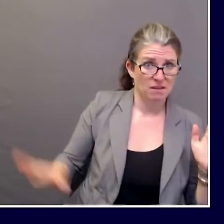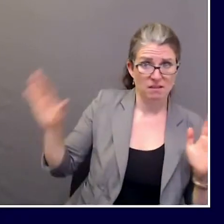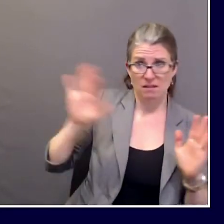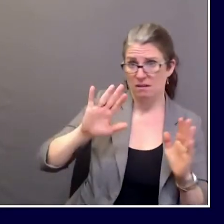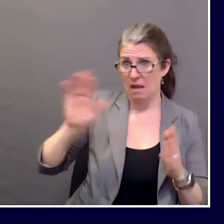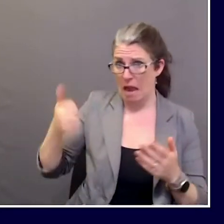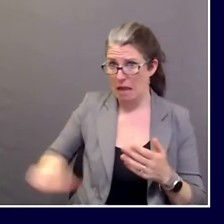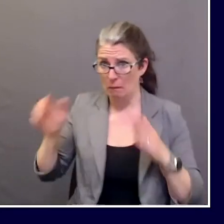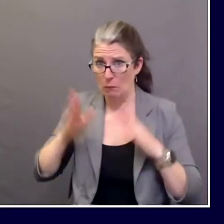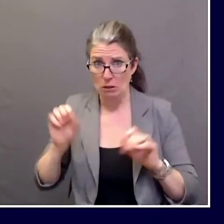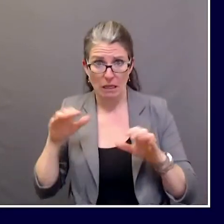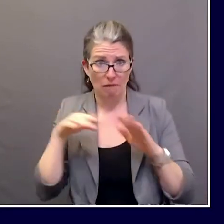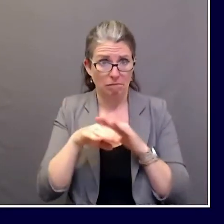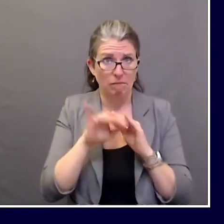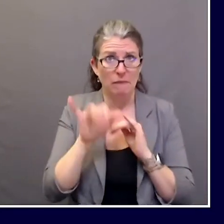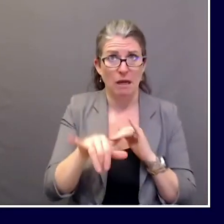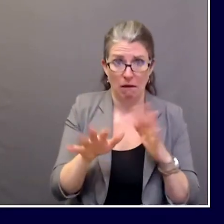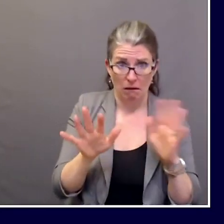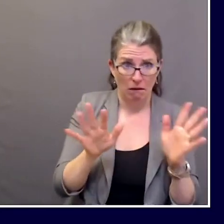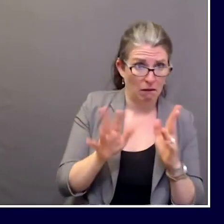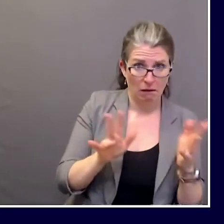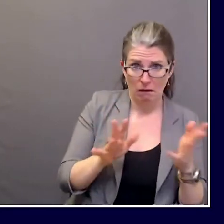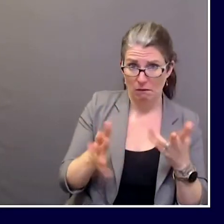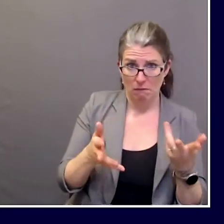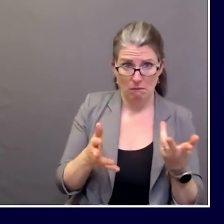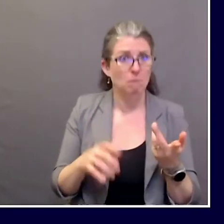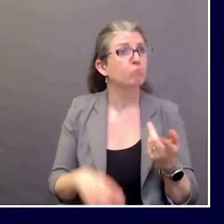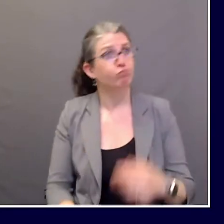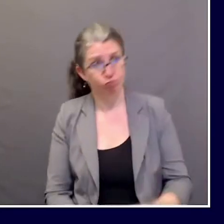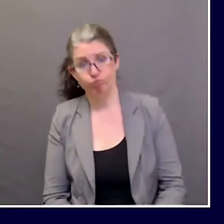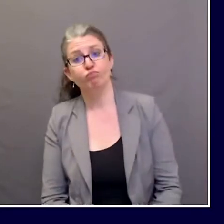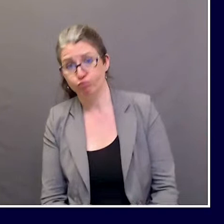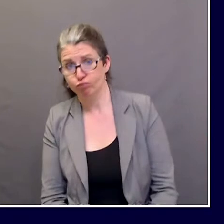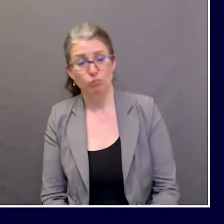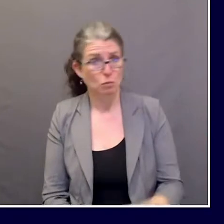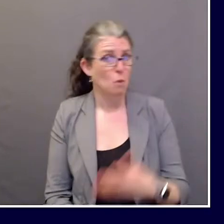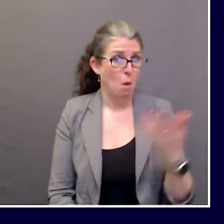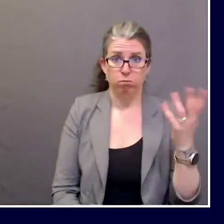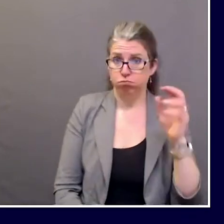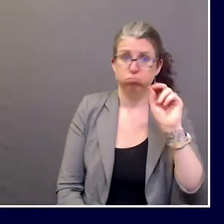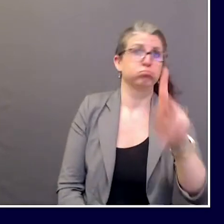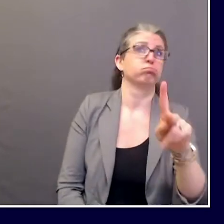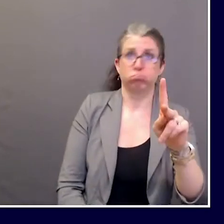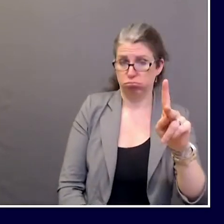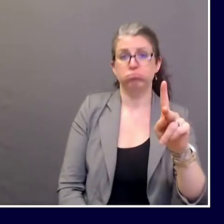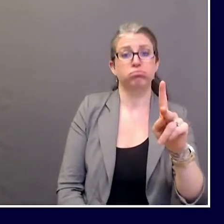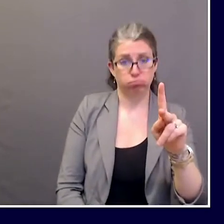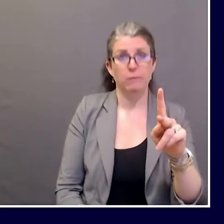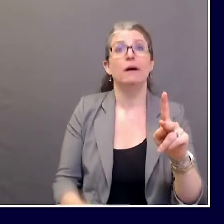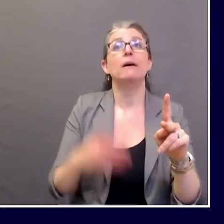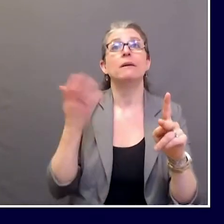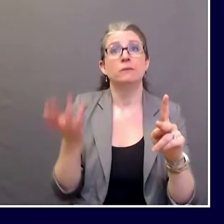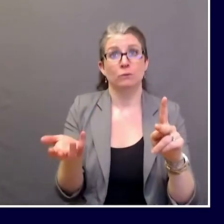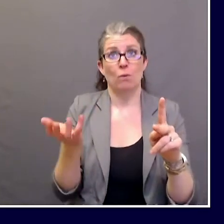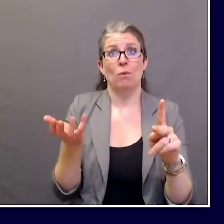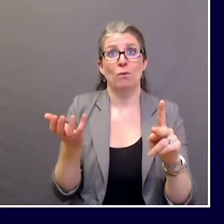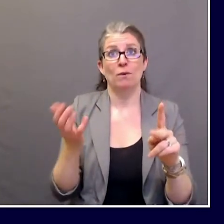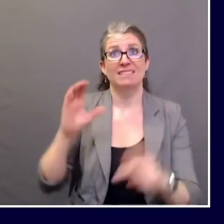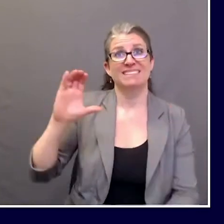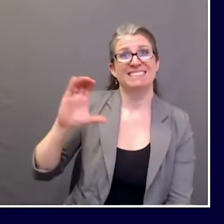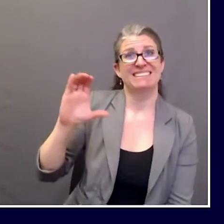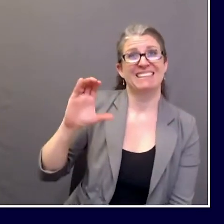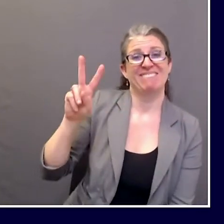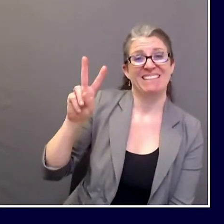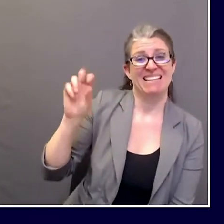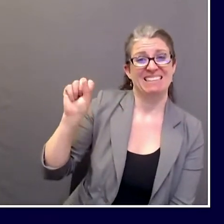You've mentioned that this type of clot can't be treated with heparin. How is it treated? Is there a treatment for it? Yeah, there are different types of